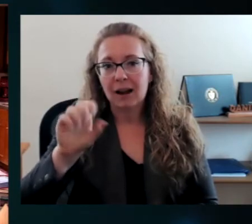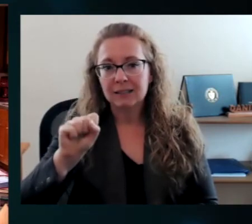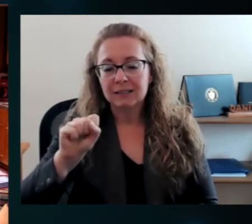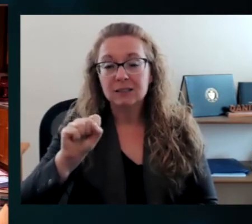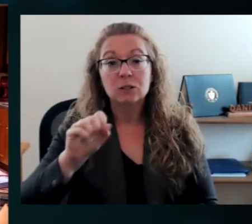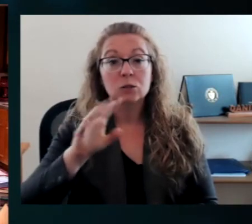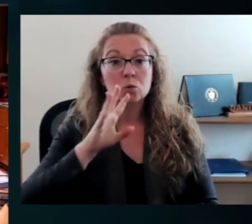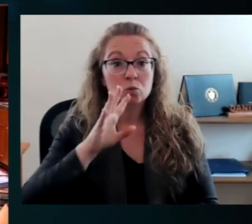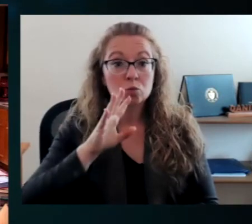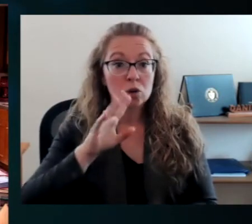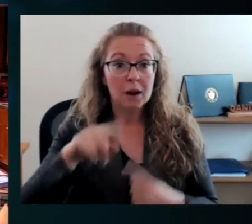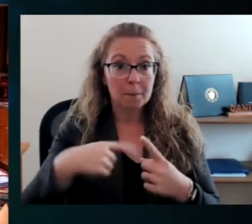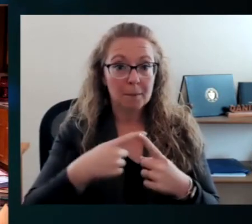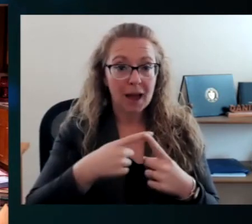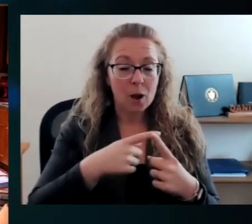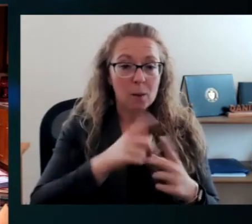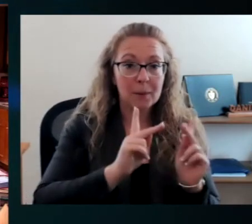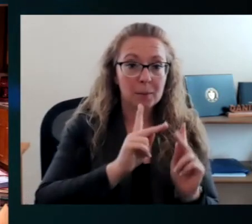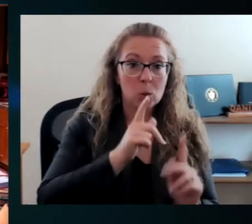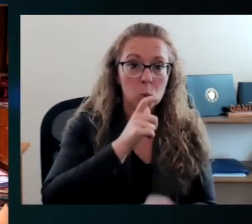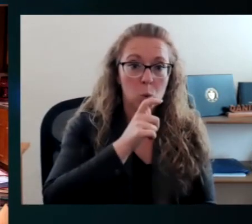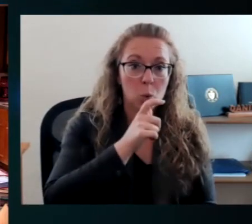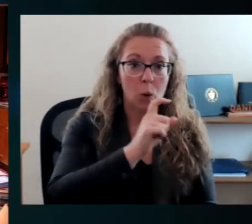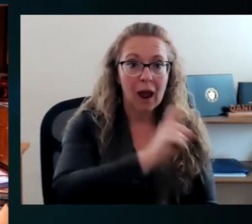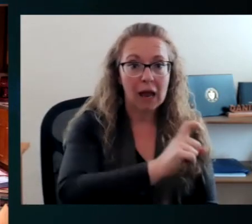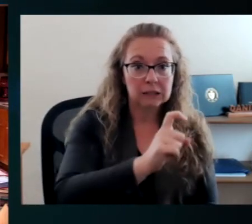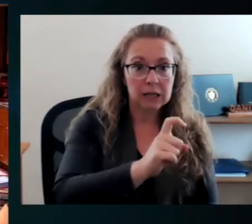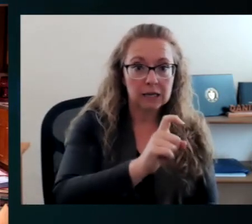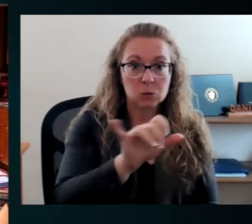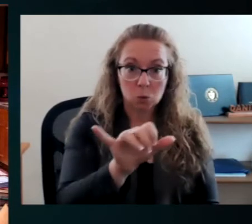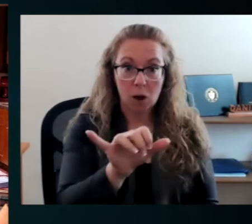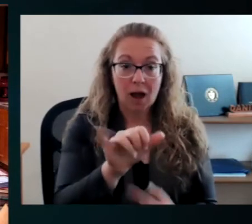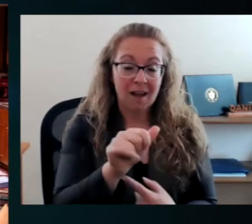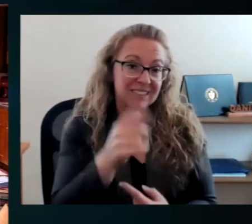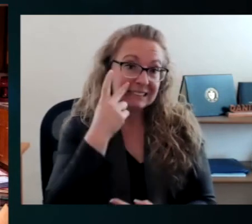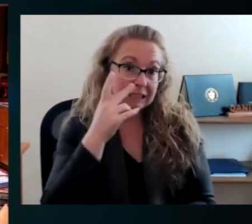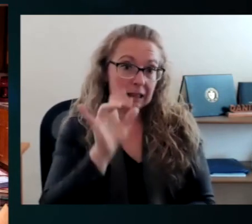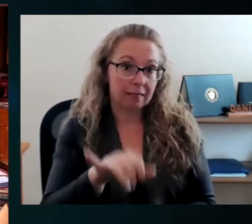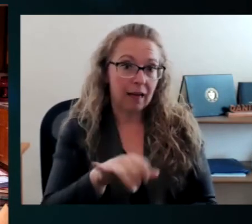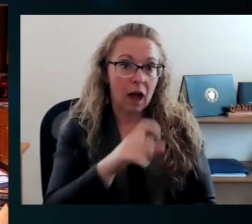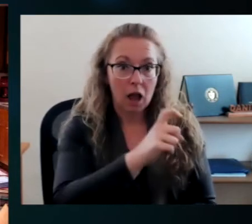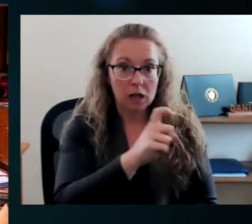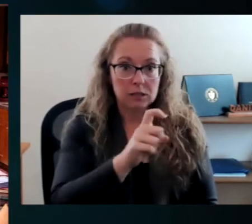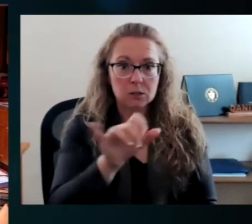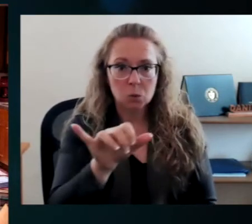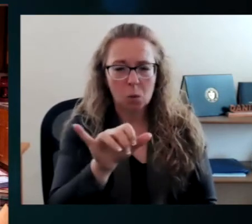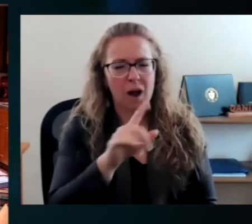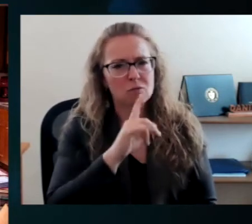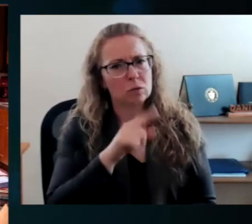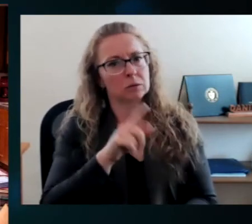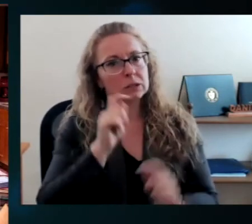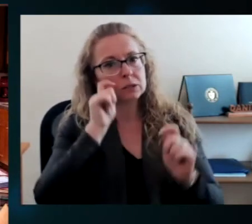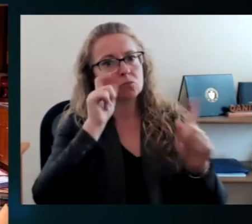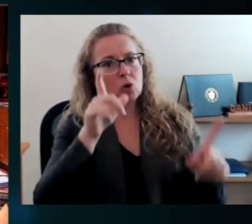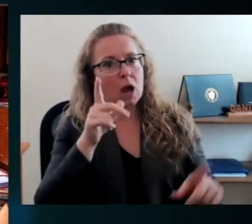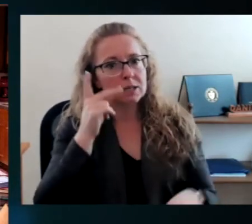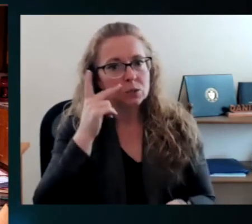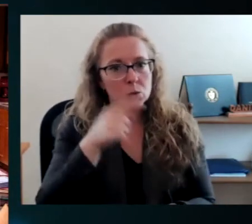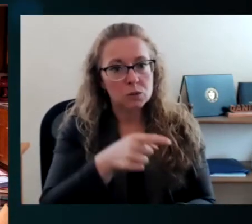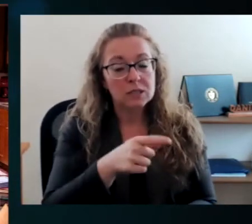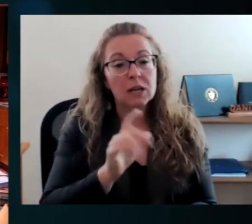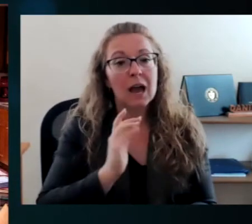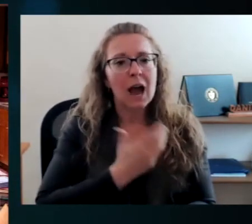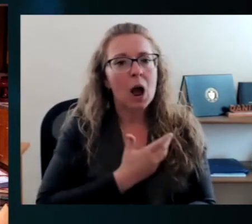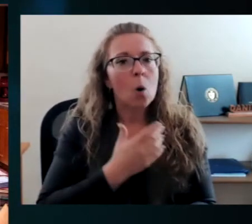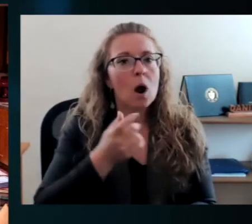people whose genotype is XXY, and it is really quite surprising. Our understanding, at